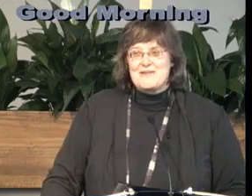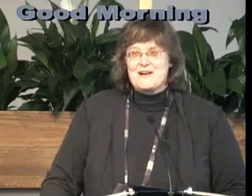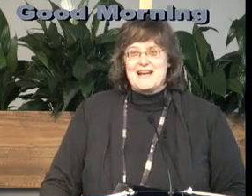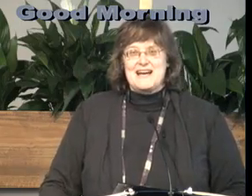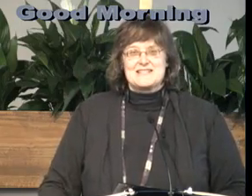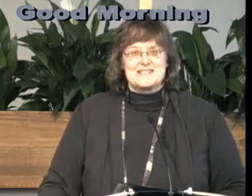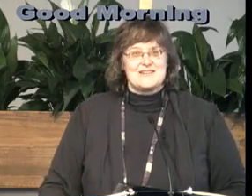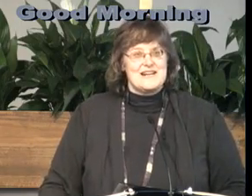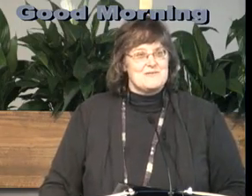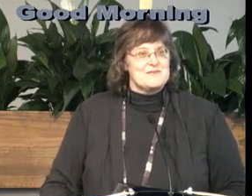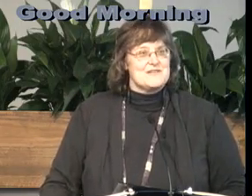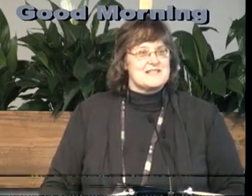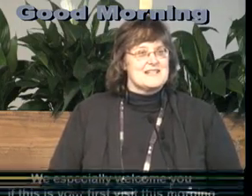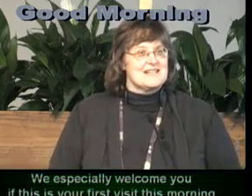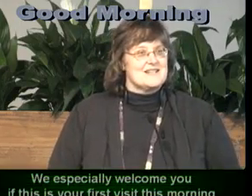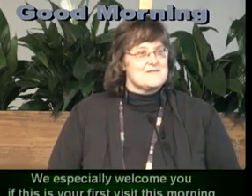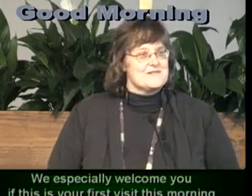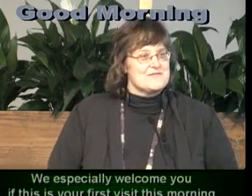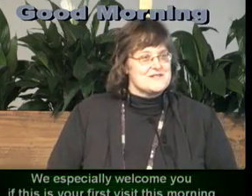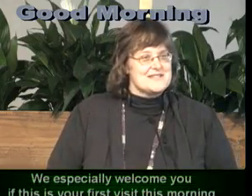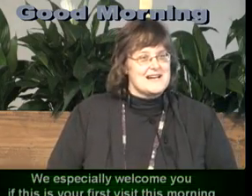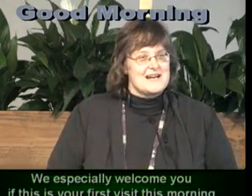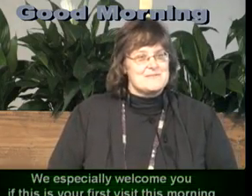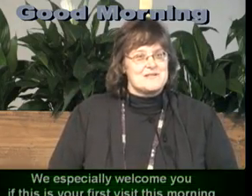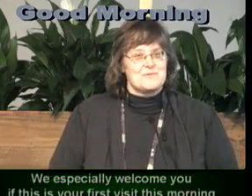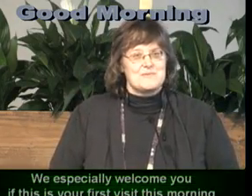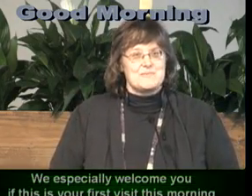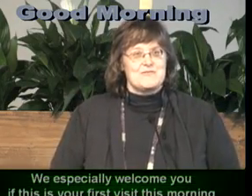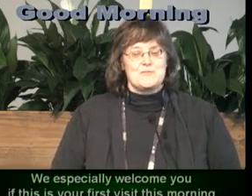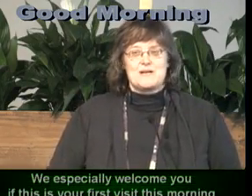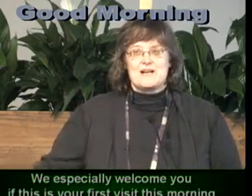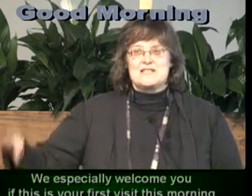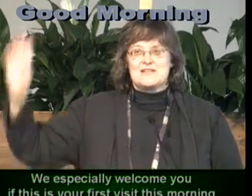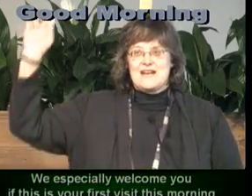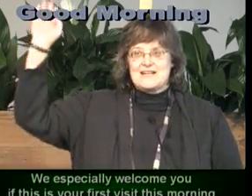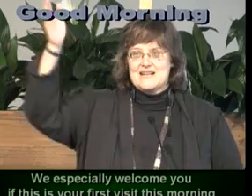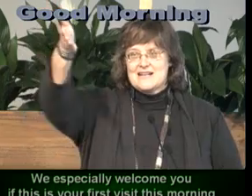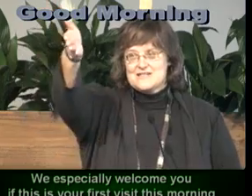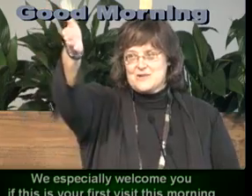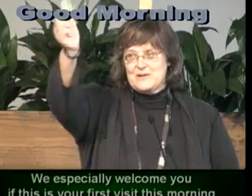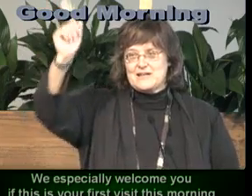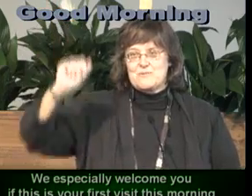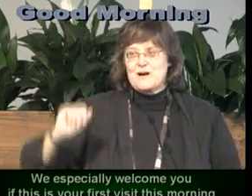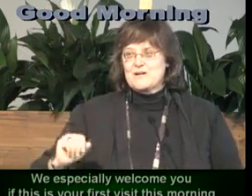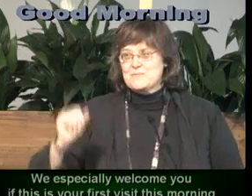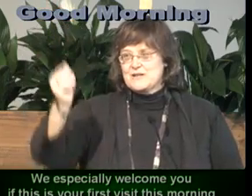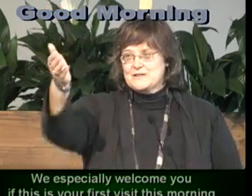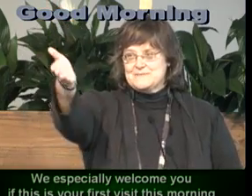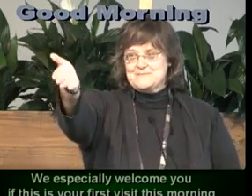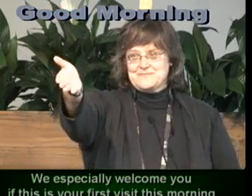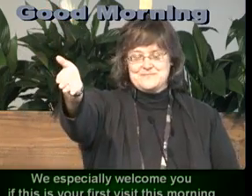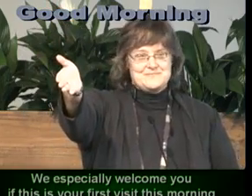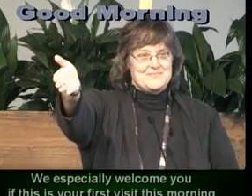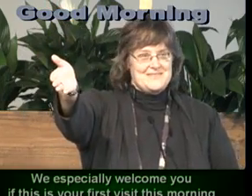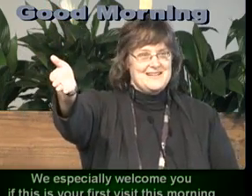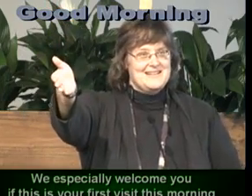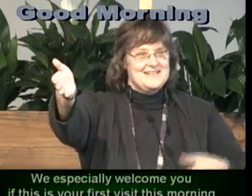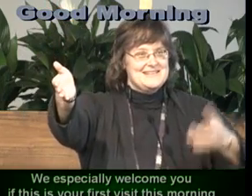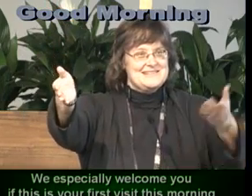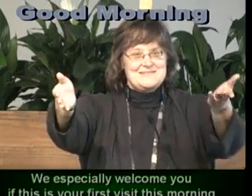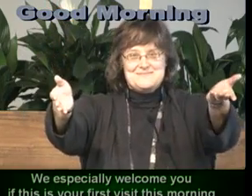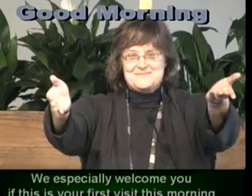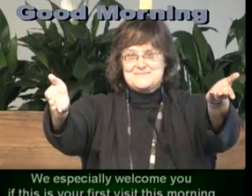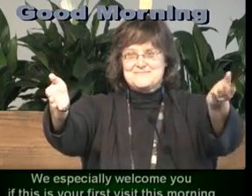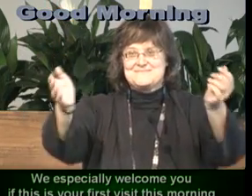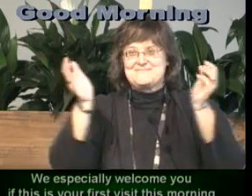first, I want to ask, is there anyone visiting here for the first time? So if you might raise your hand so we can welcome you.